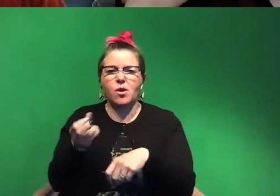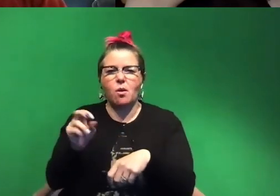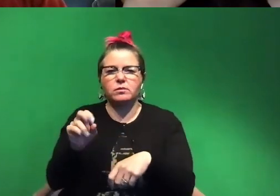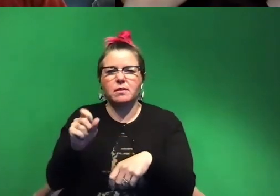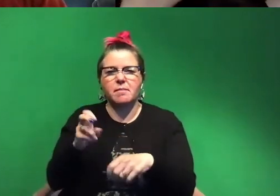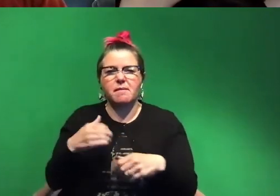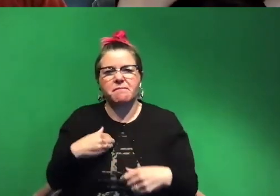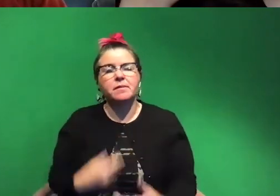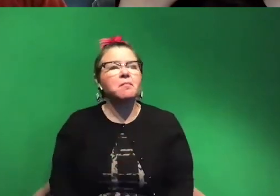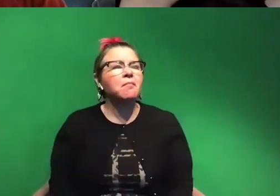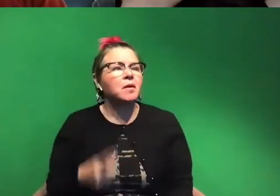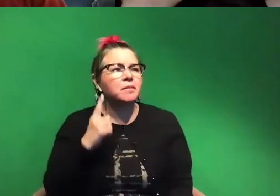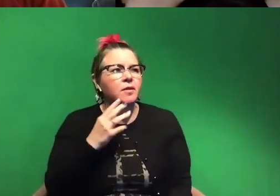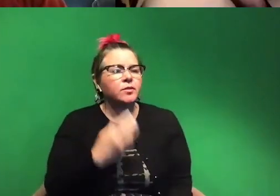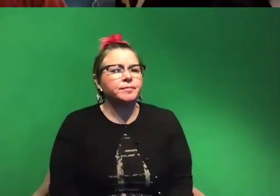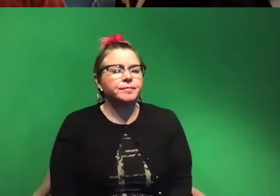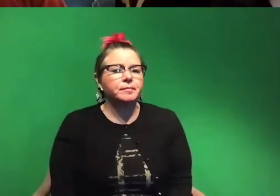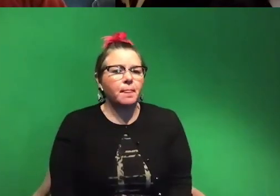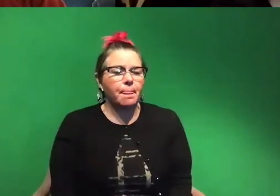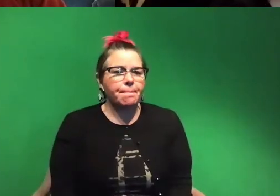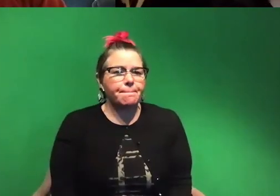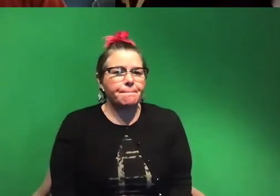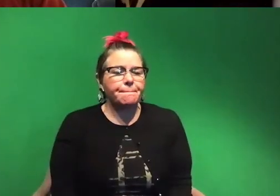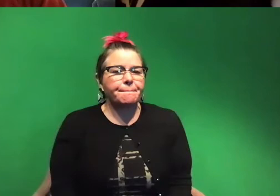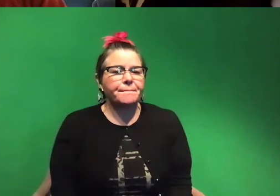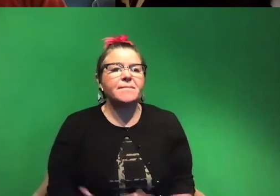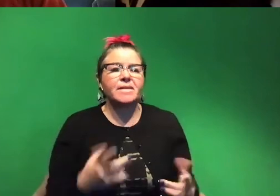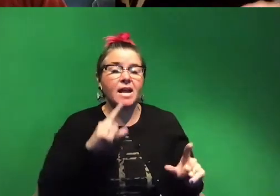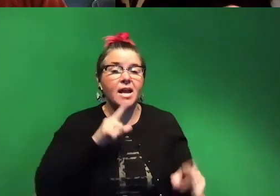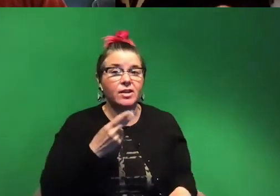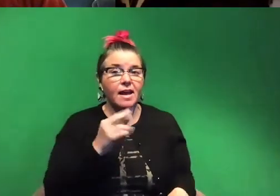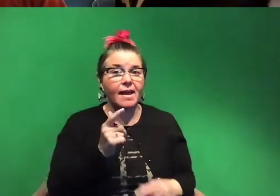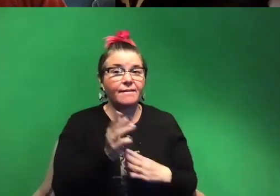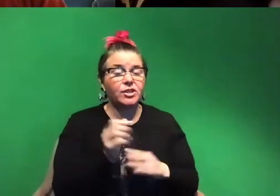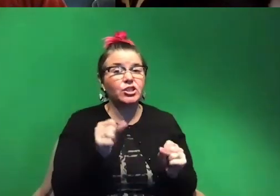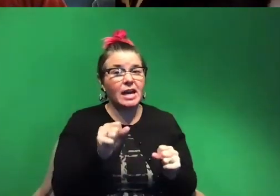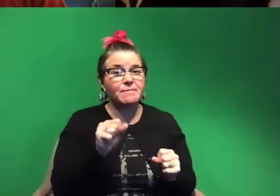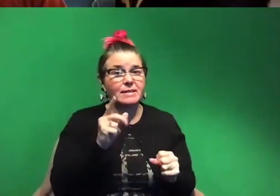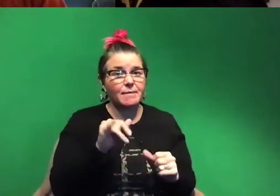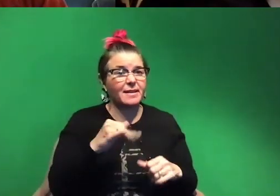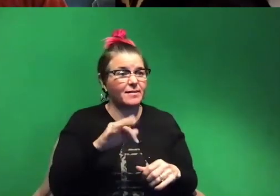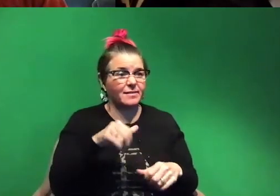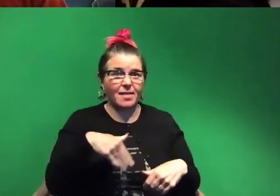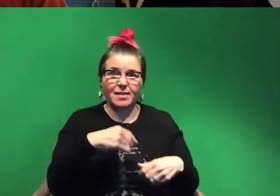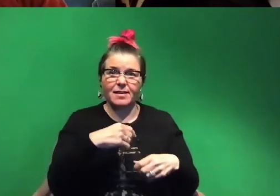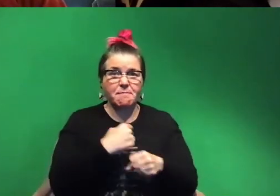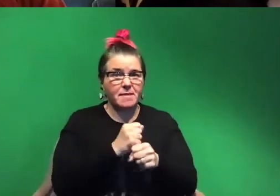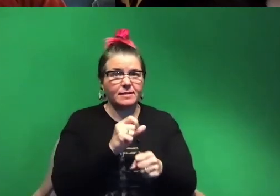Okay, sounds good. So yeah, that answers the question. Can hagfish be slimy if they're not producing slime?